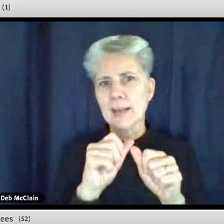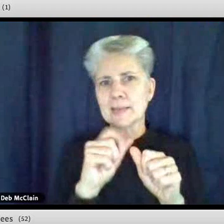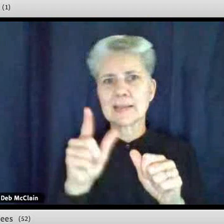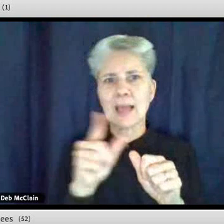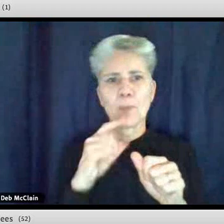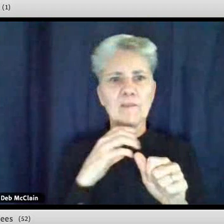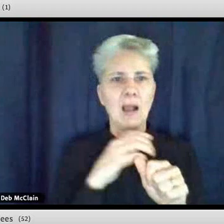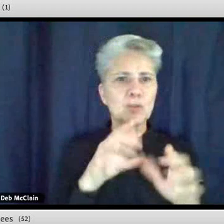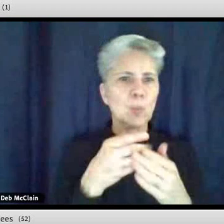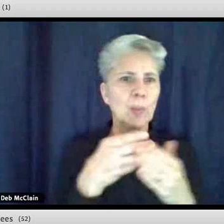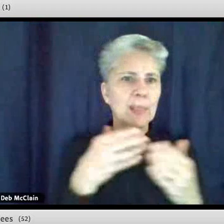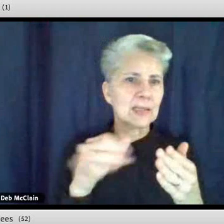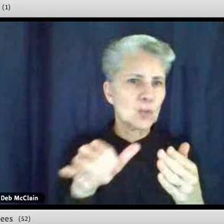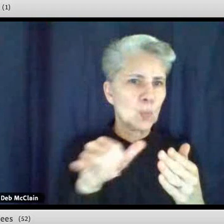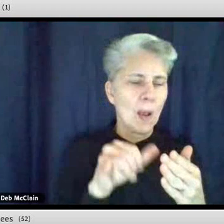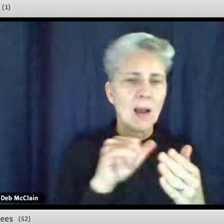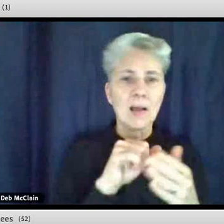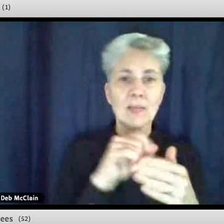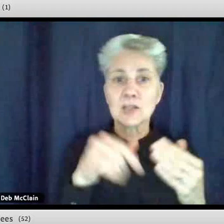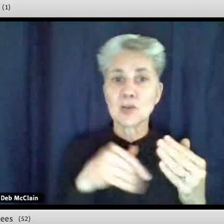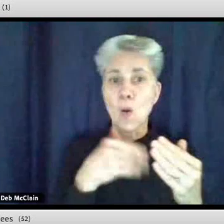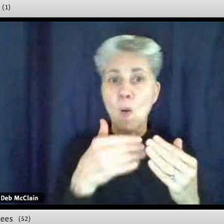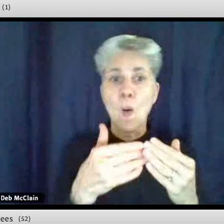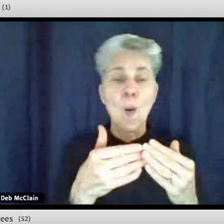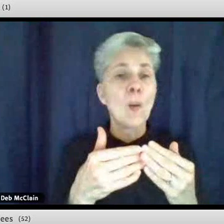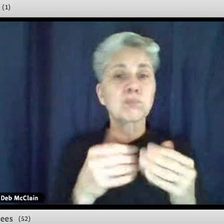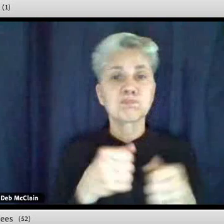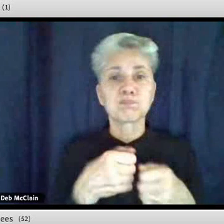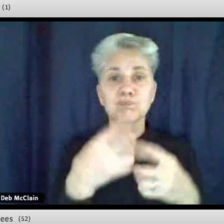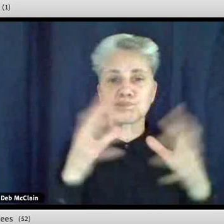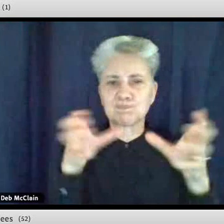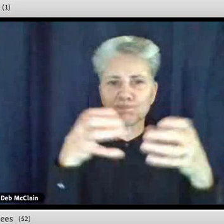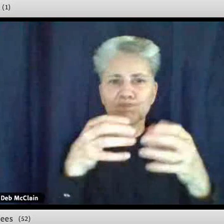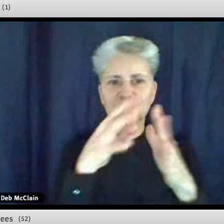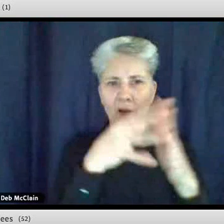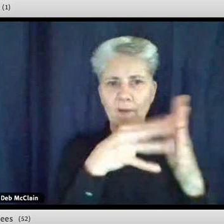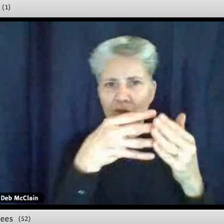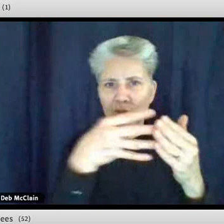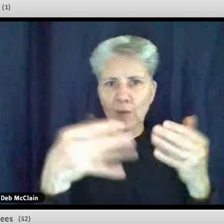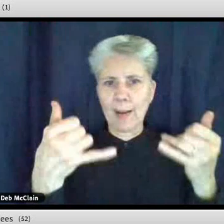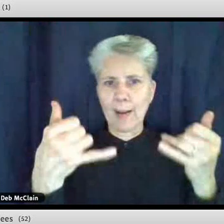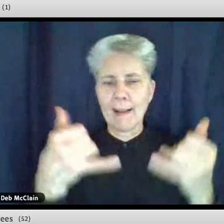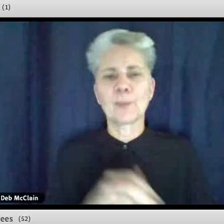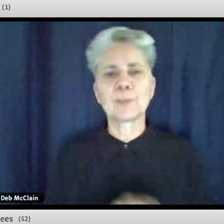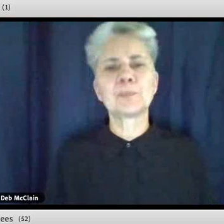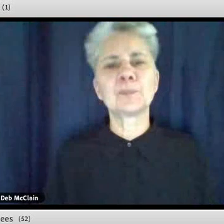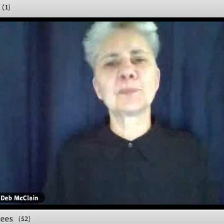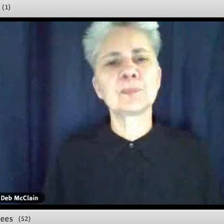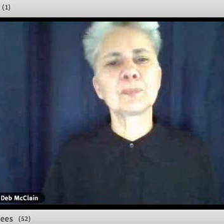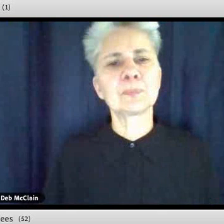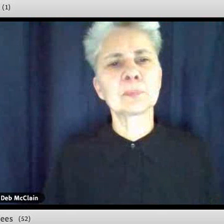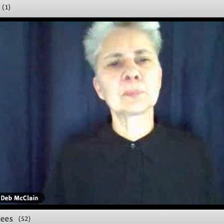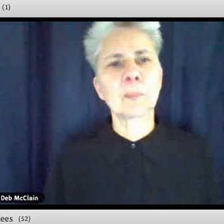that everywhere. Library of Congress is doing stuff, and this is all free right now.